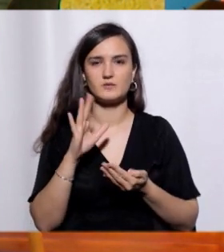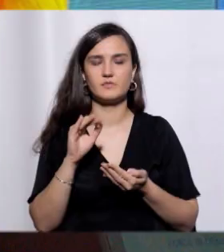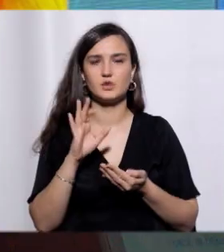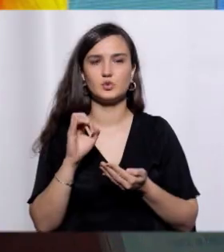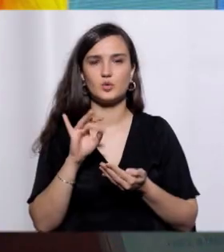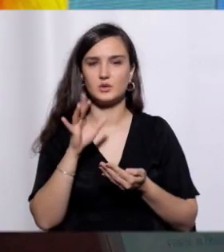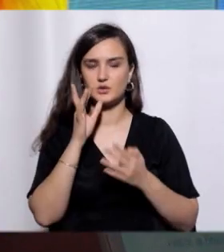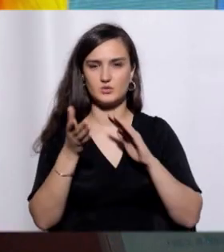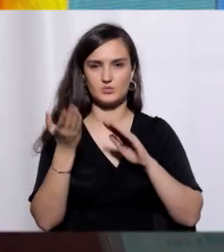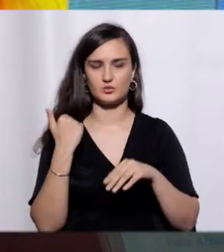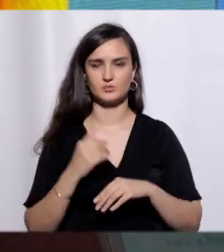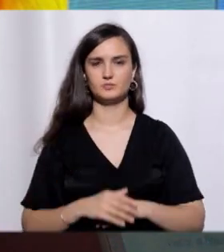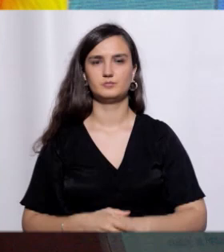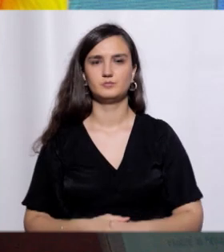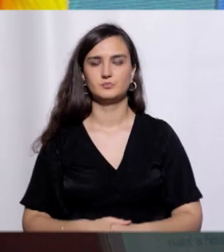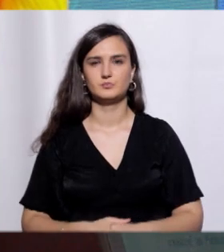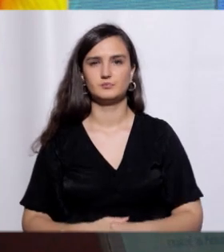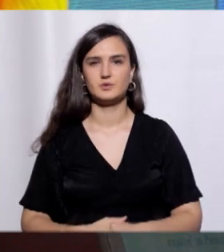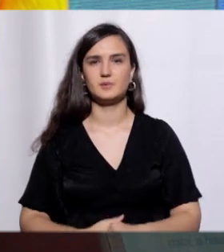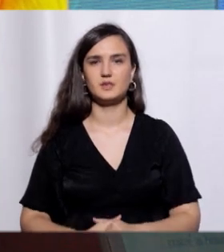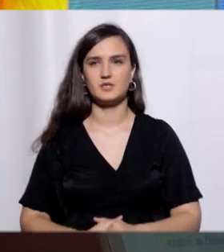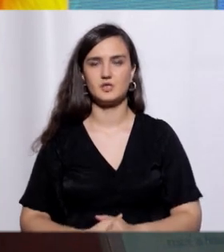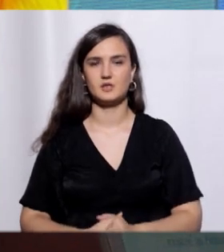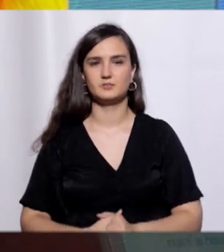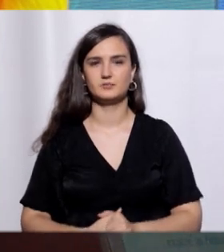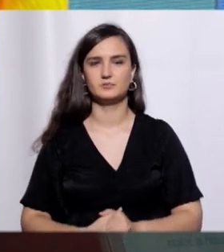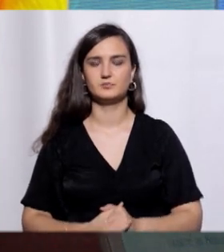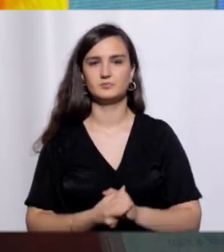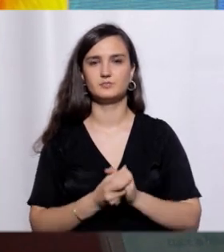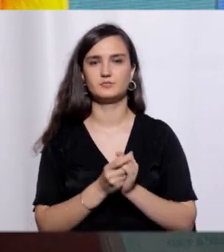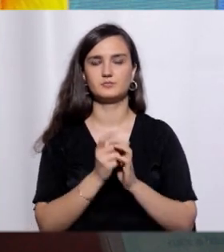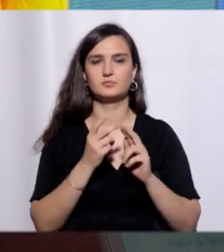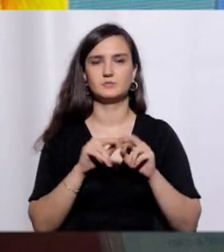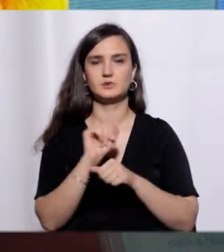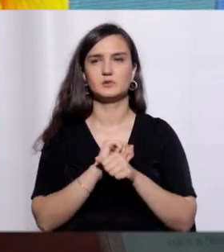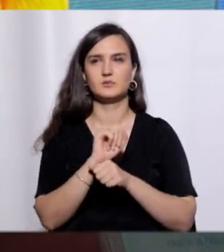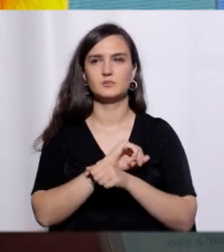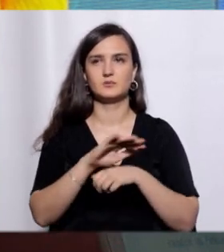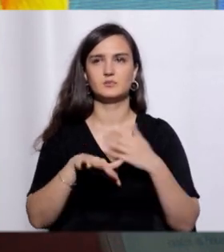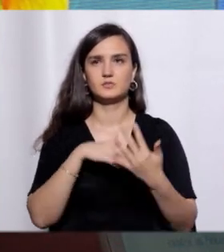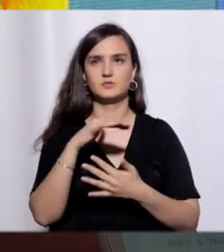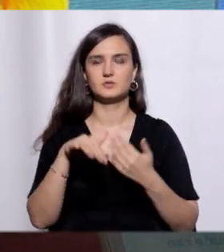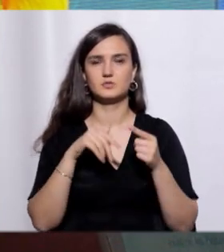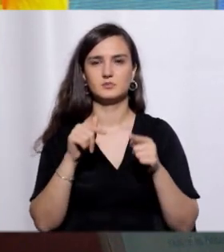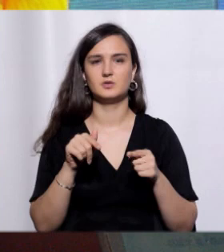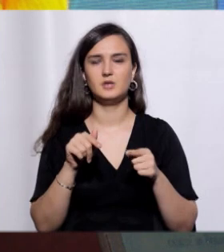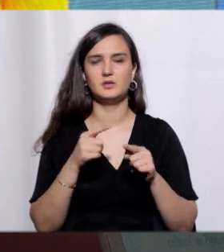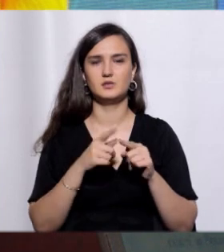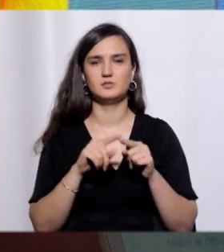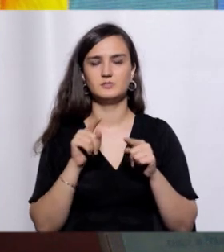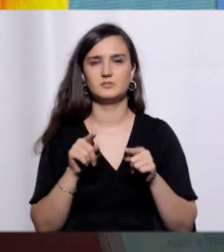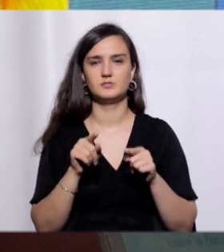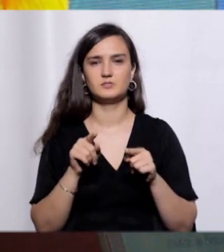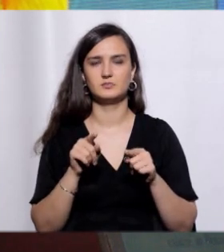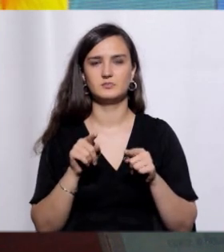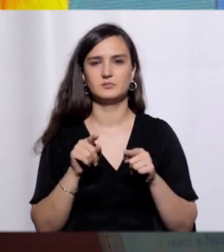Victorian era. It was a time in Britain when they had the Industrial Revolution, they had a lot of social change, and a lot of